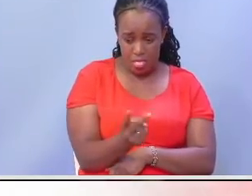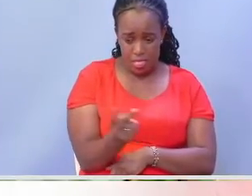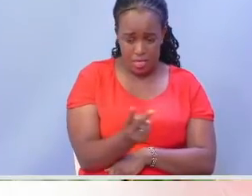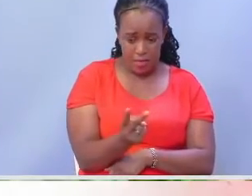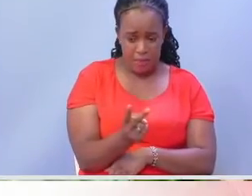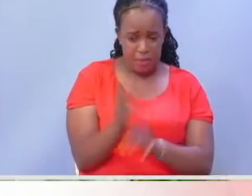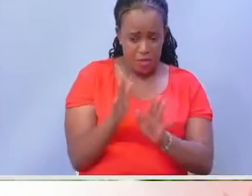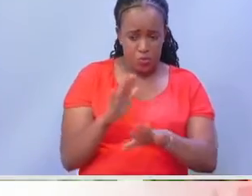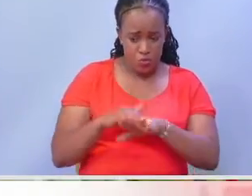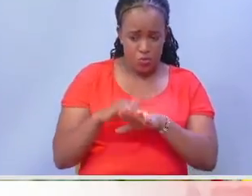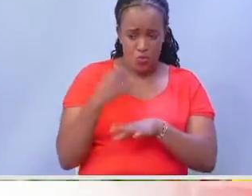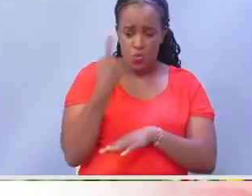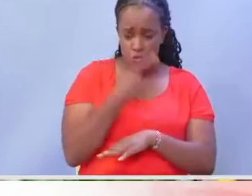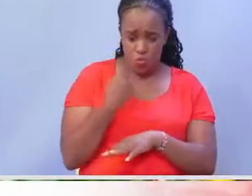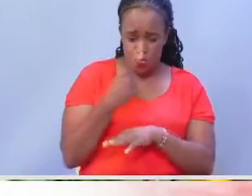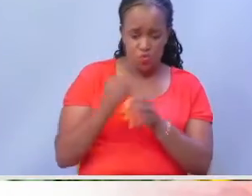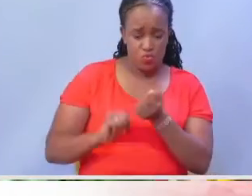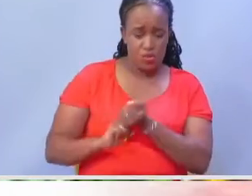bus.